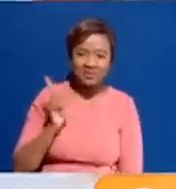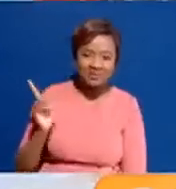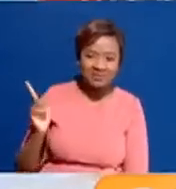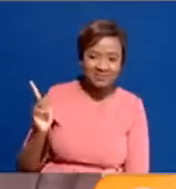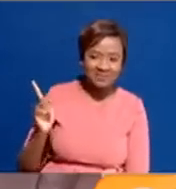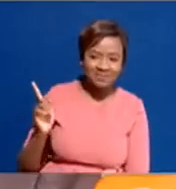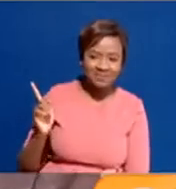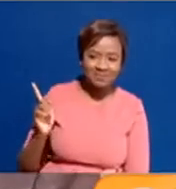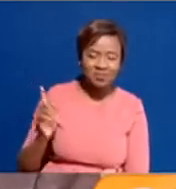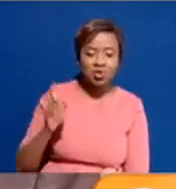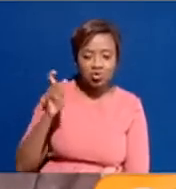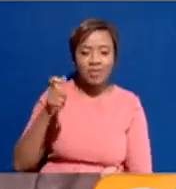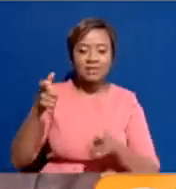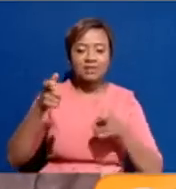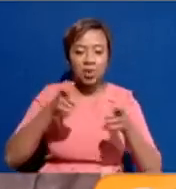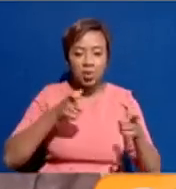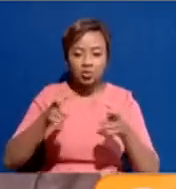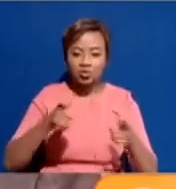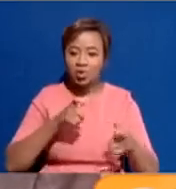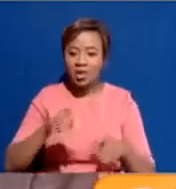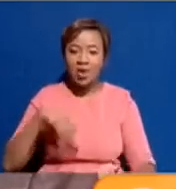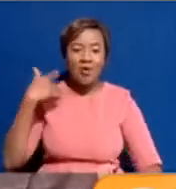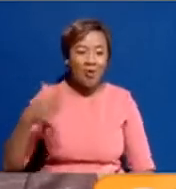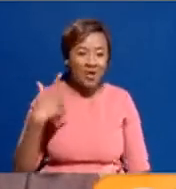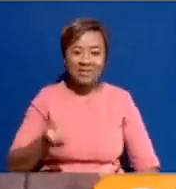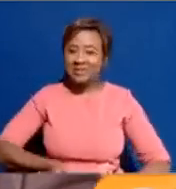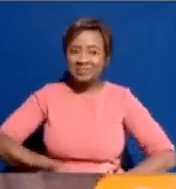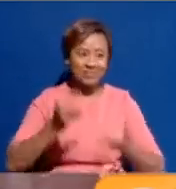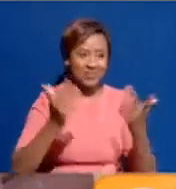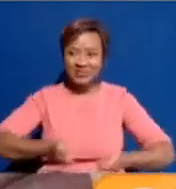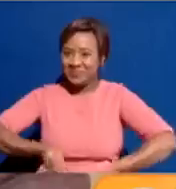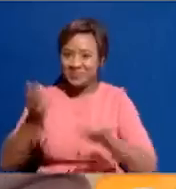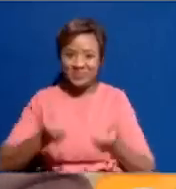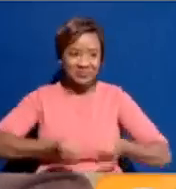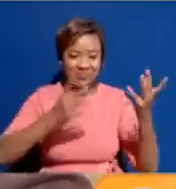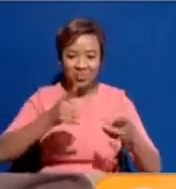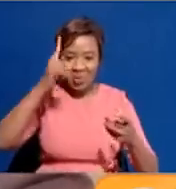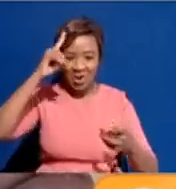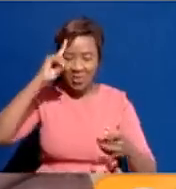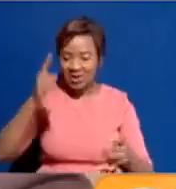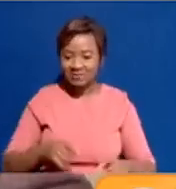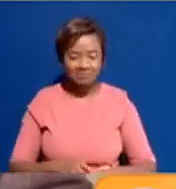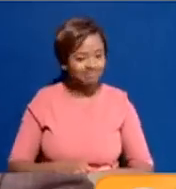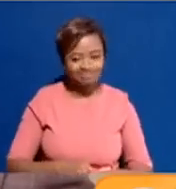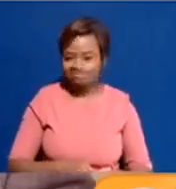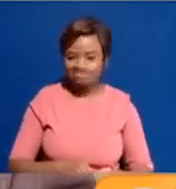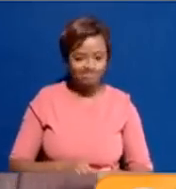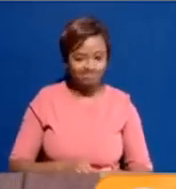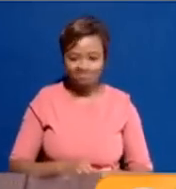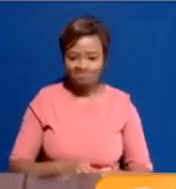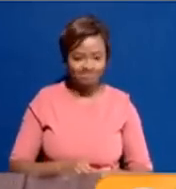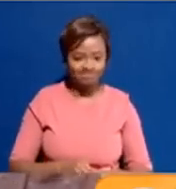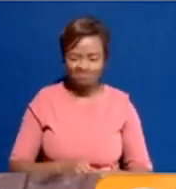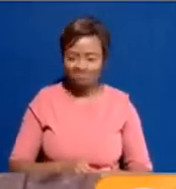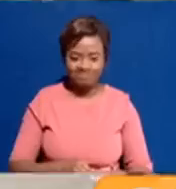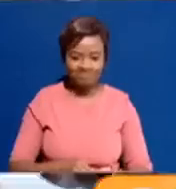gas is controlled. Not every other person is allowed to throw that, to lob that tear gas against the crowd. The